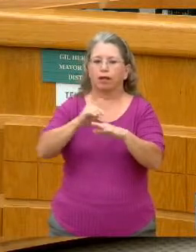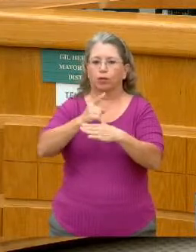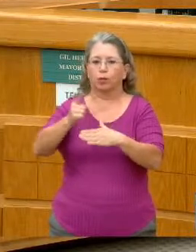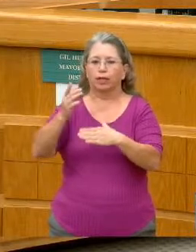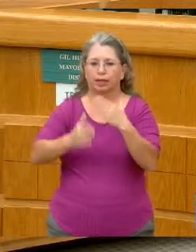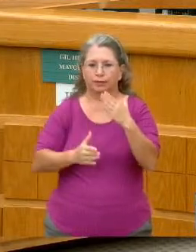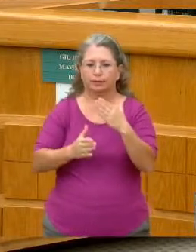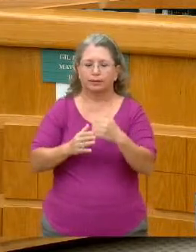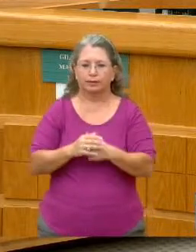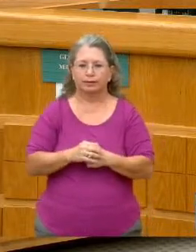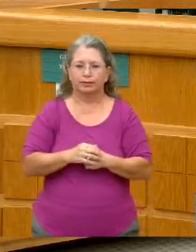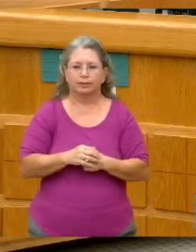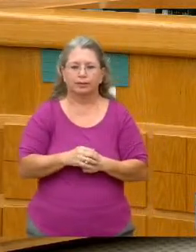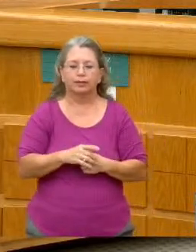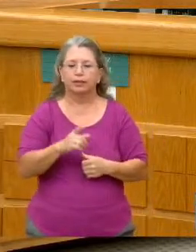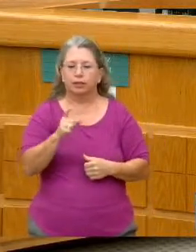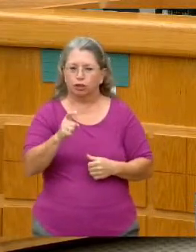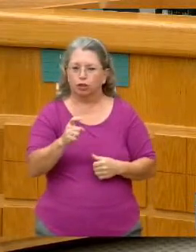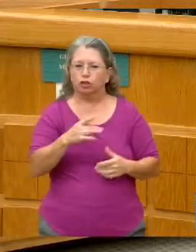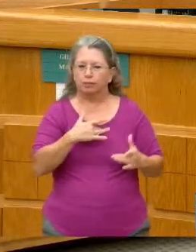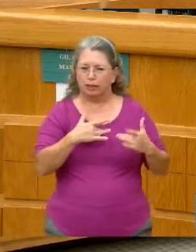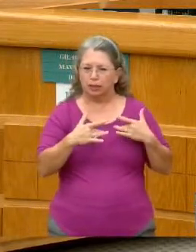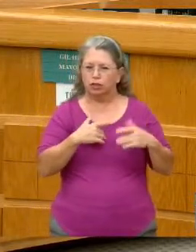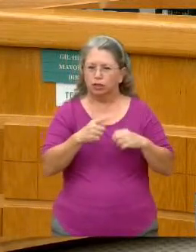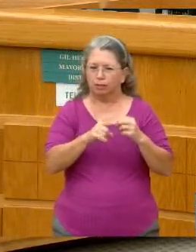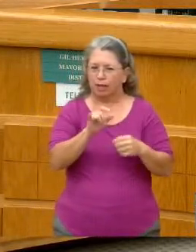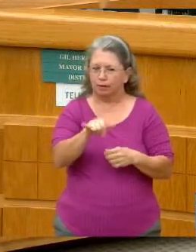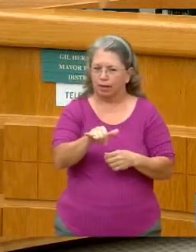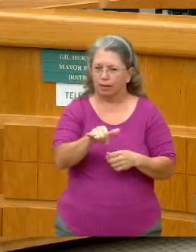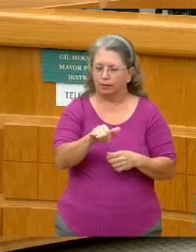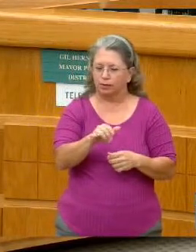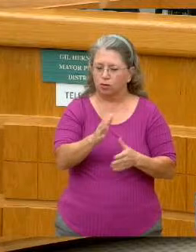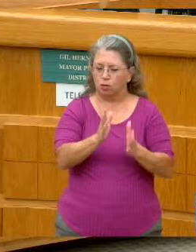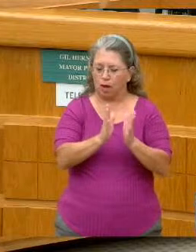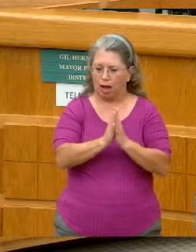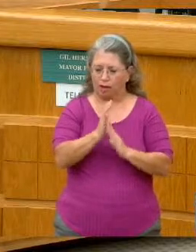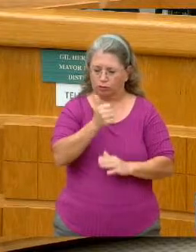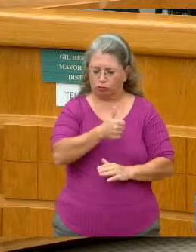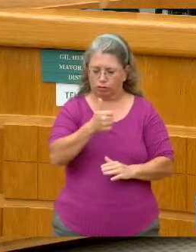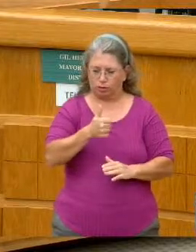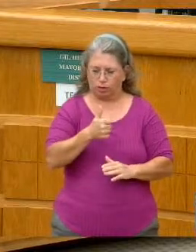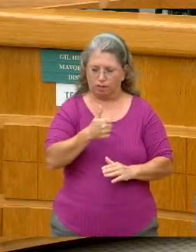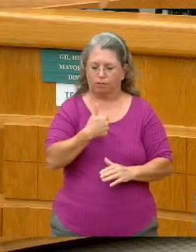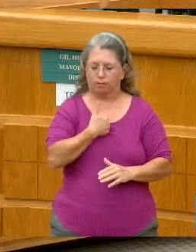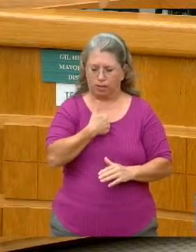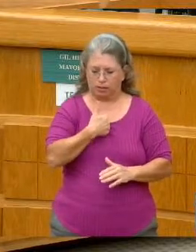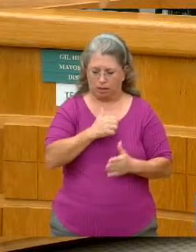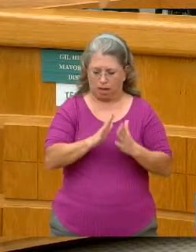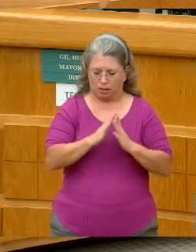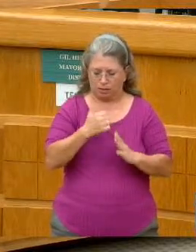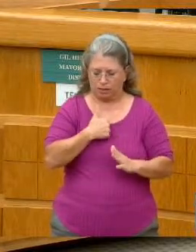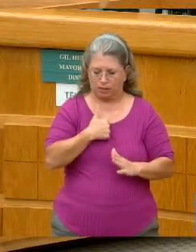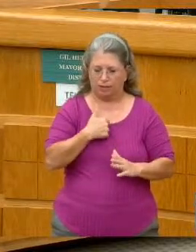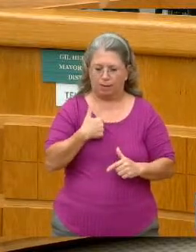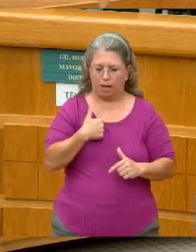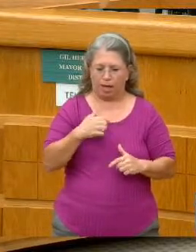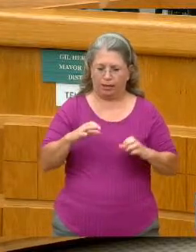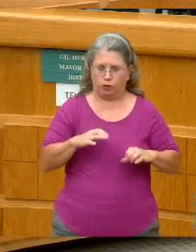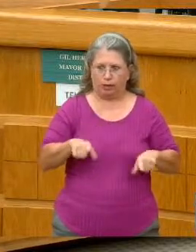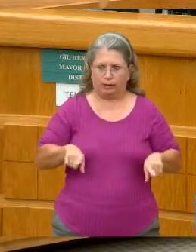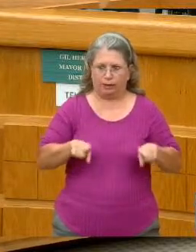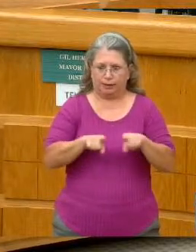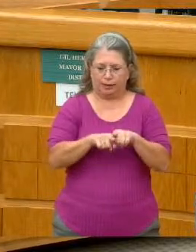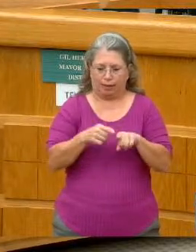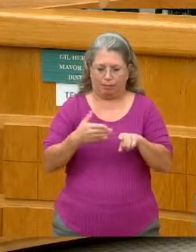concern. And what you have to ask yourself is, are you doing the same things now to stop the transmission of